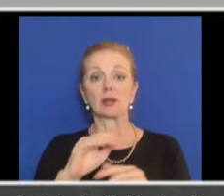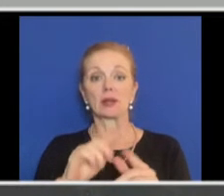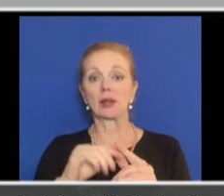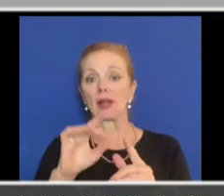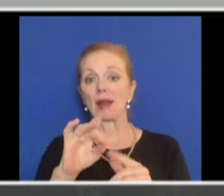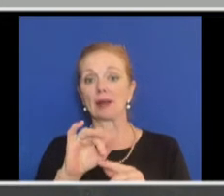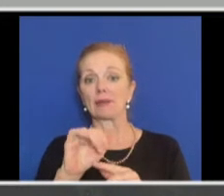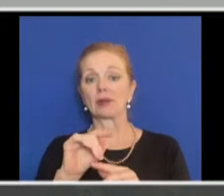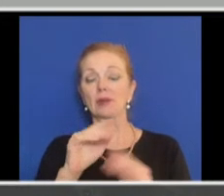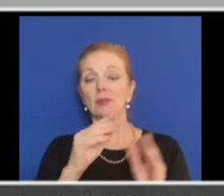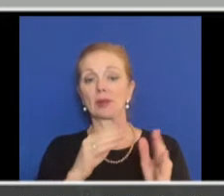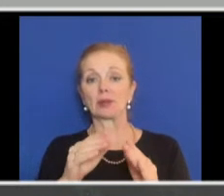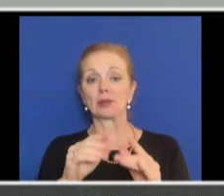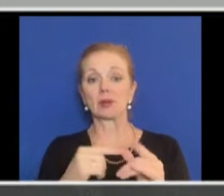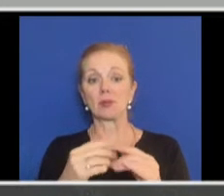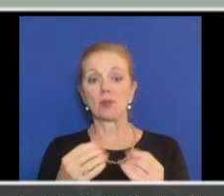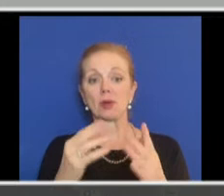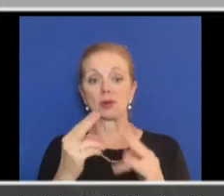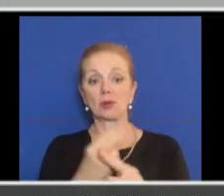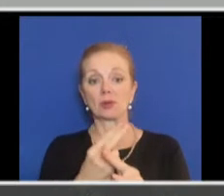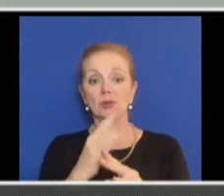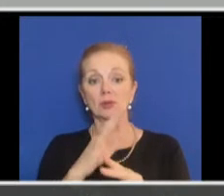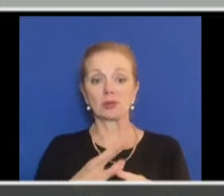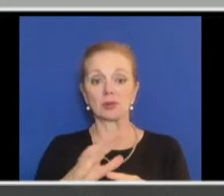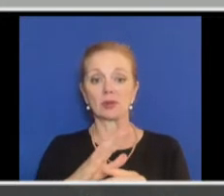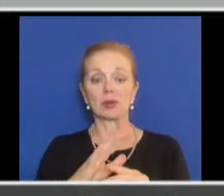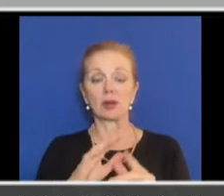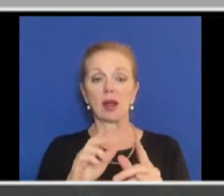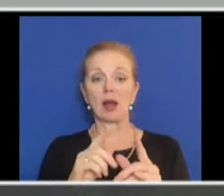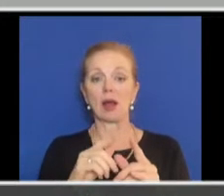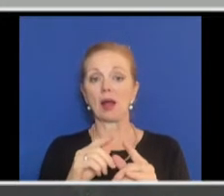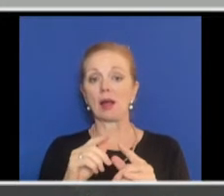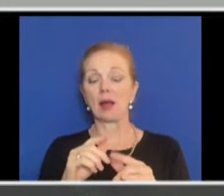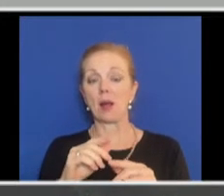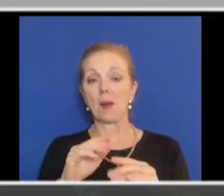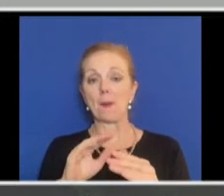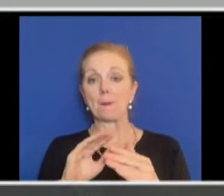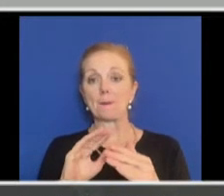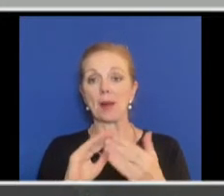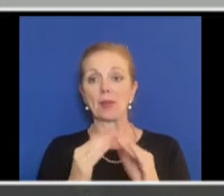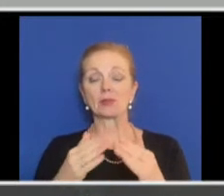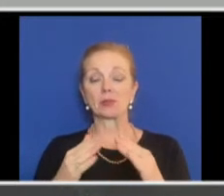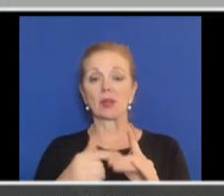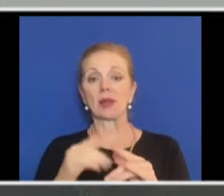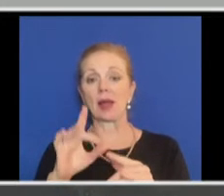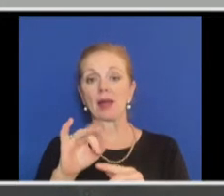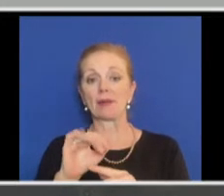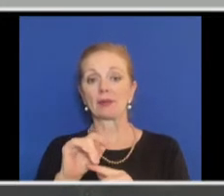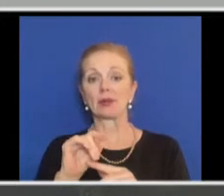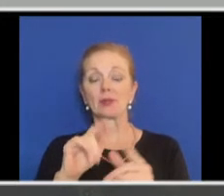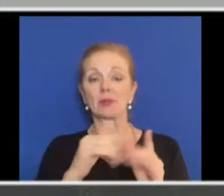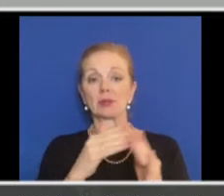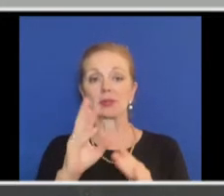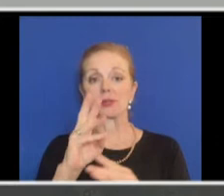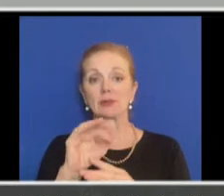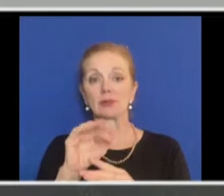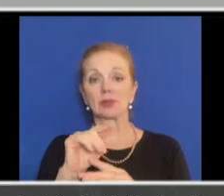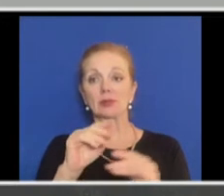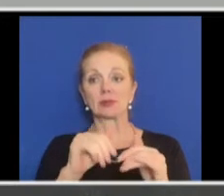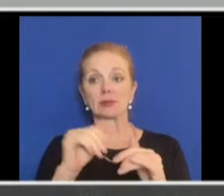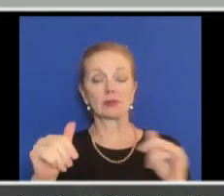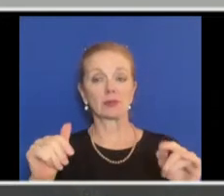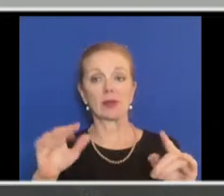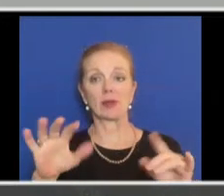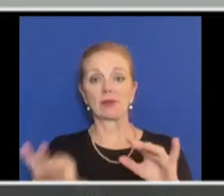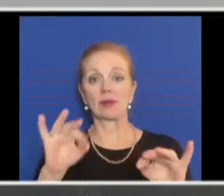eight-foot planning strip and 12-foot multi-use path along that Frontage and then public streets would have an eight-foot planning strip and six foot sidewalk where those